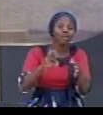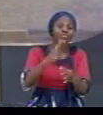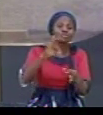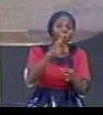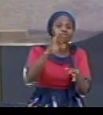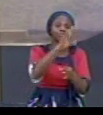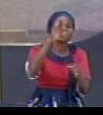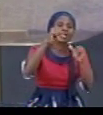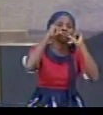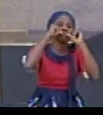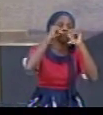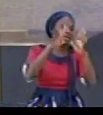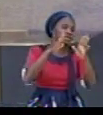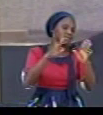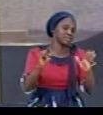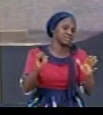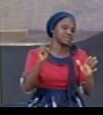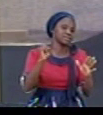spiritual blessings